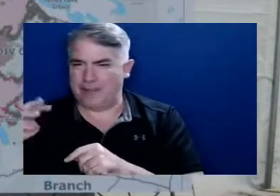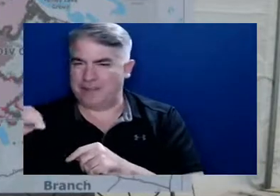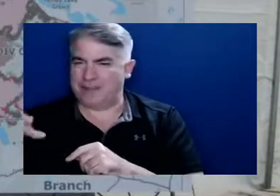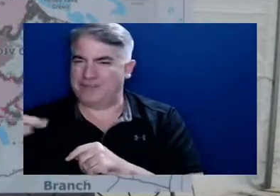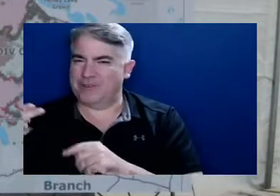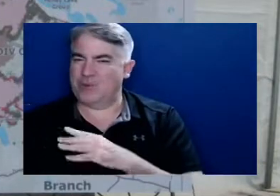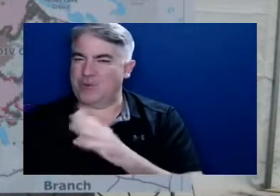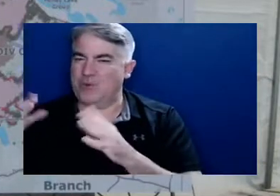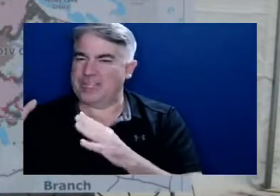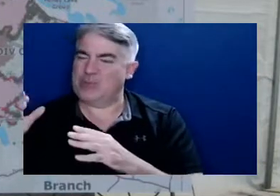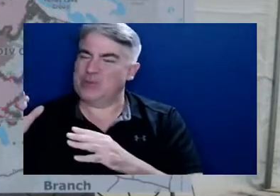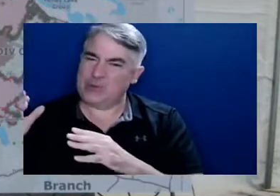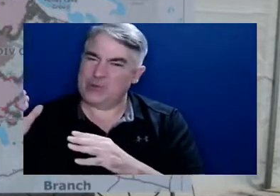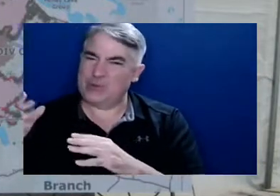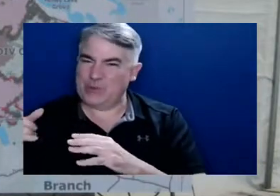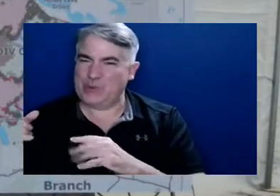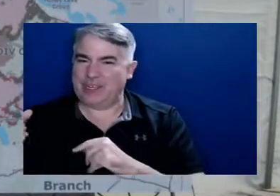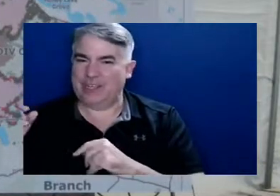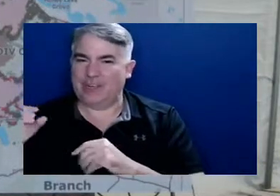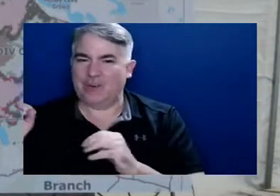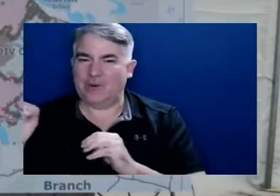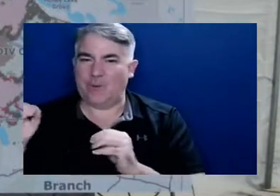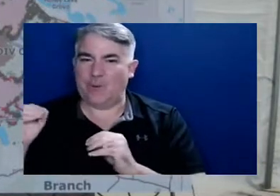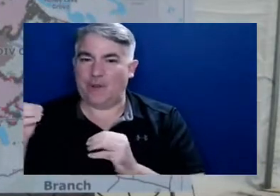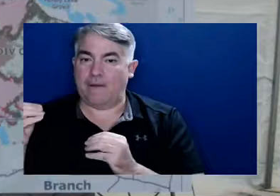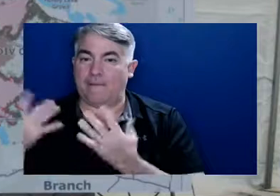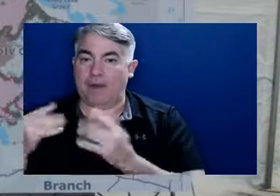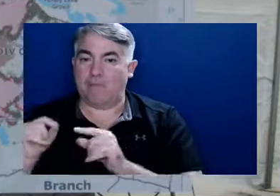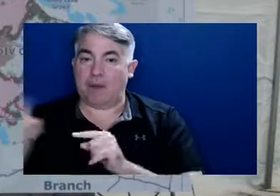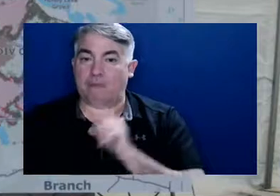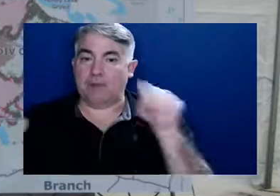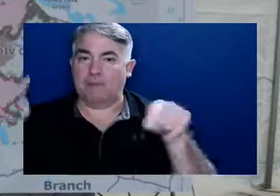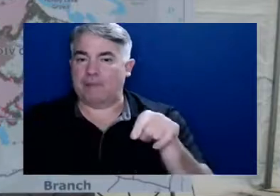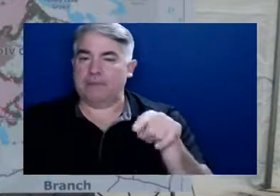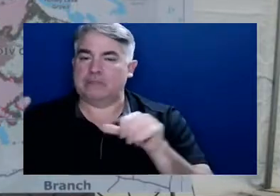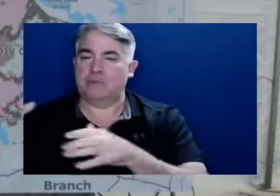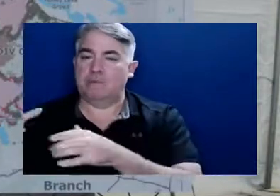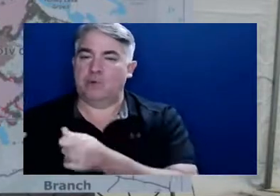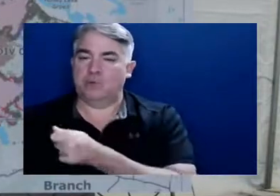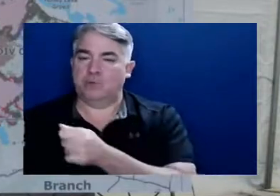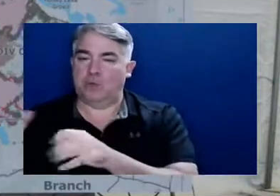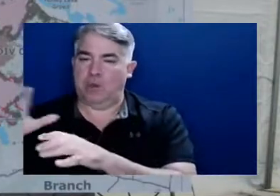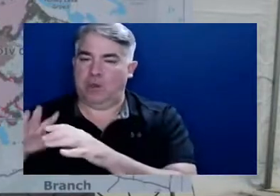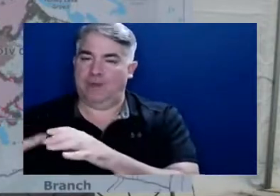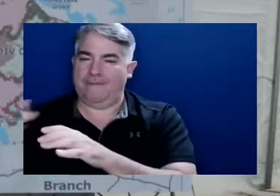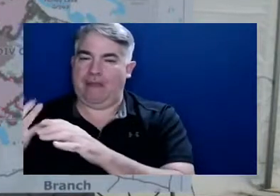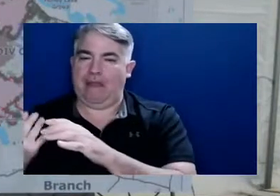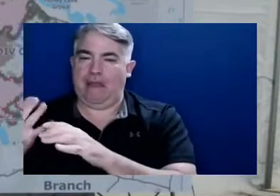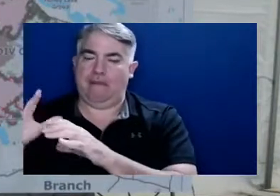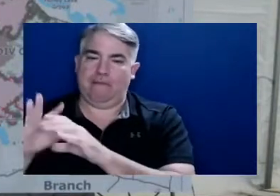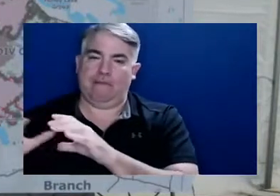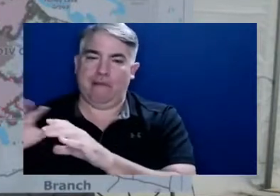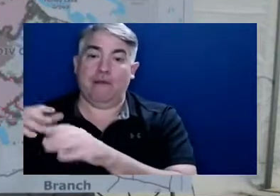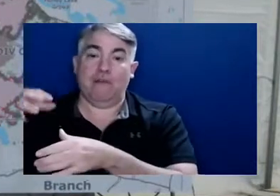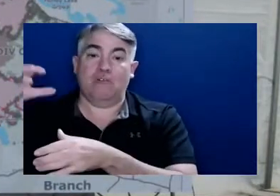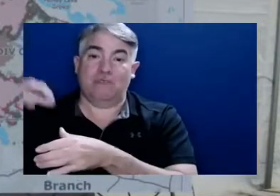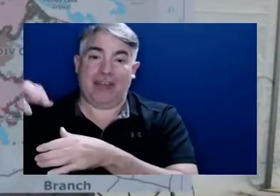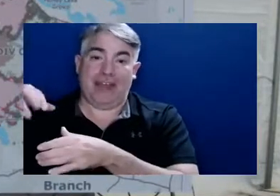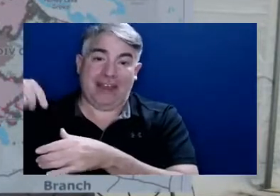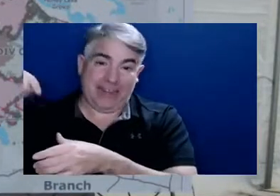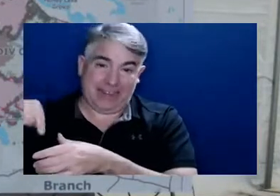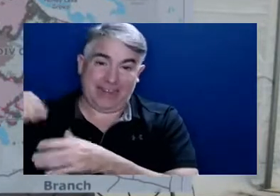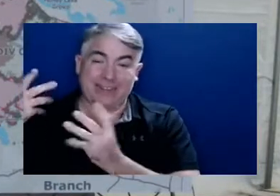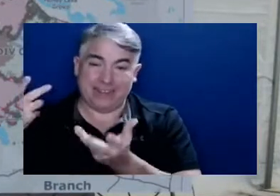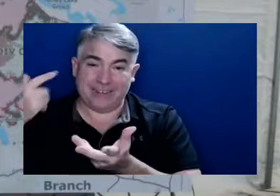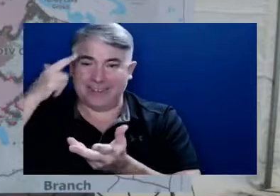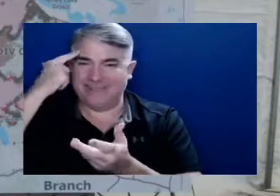has received rain today, but the issue with the rain is it was good. It slowed it down for a couple of days, but once the sun gets on it and the wind's blowing on